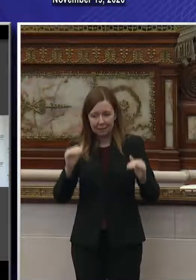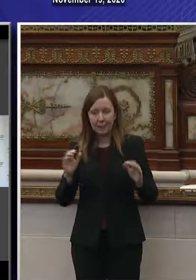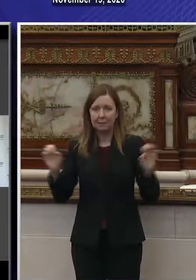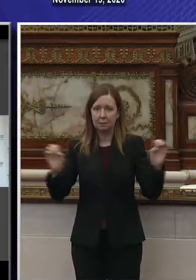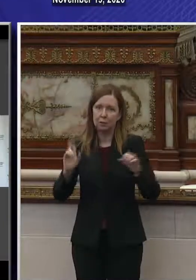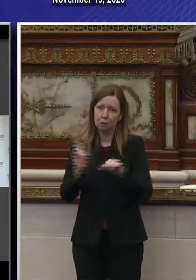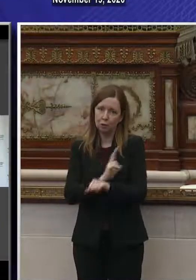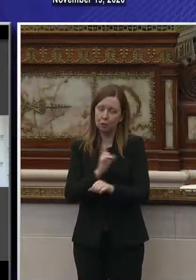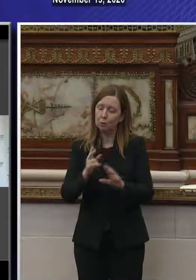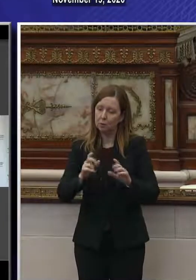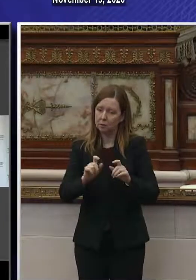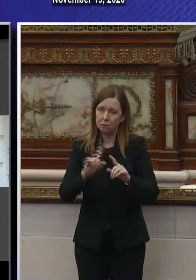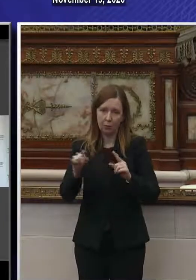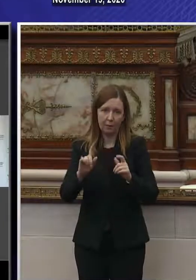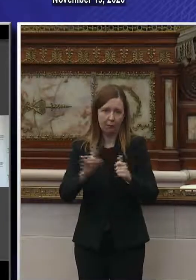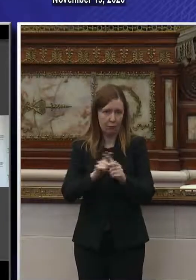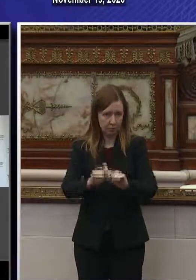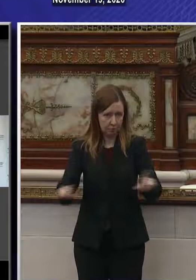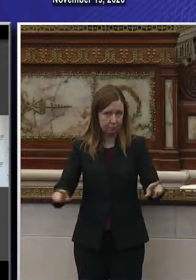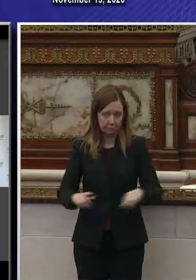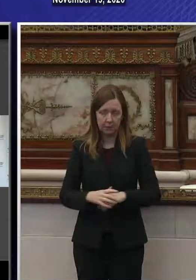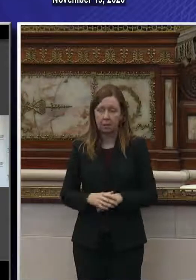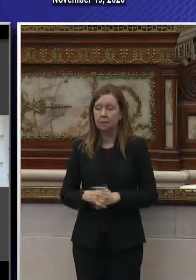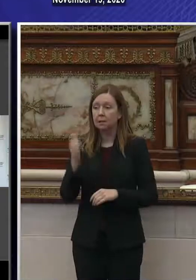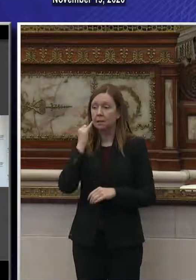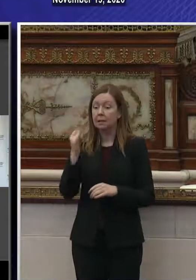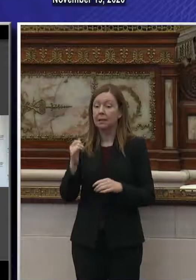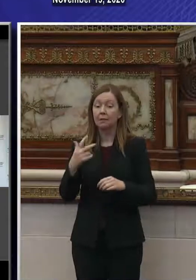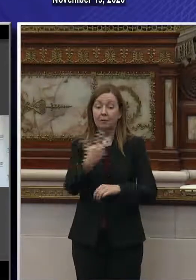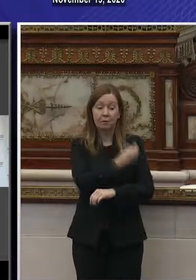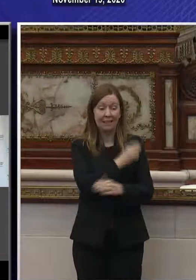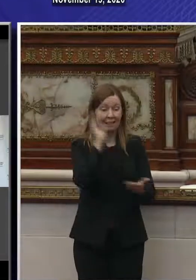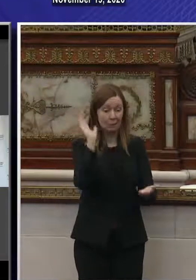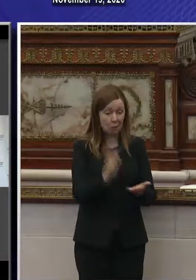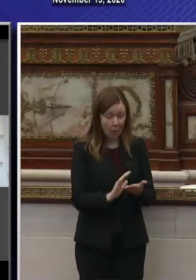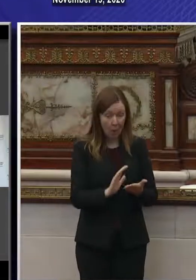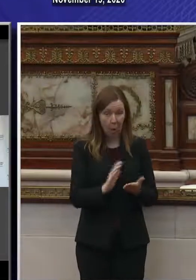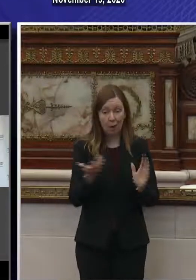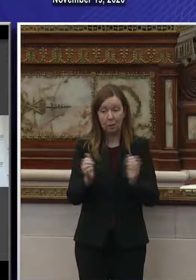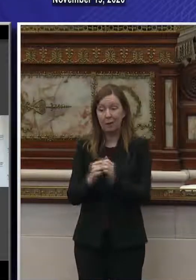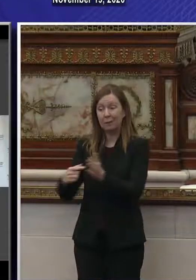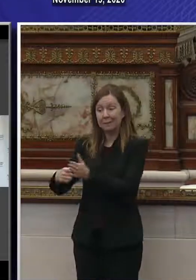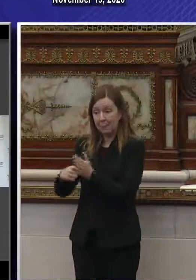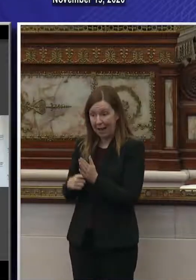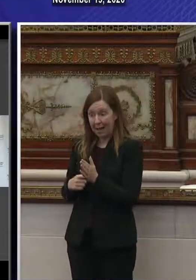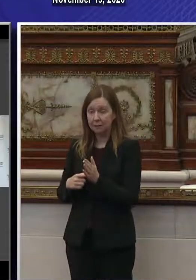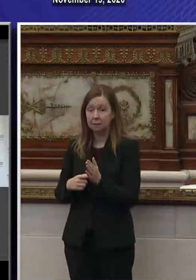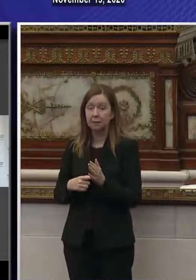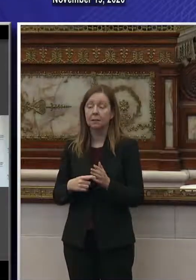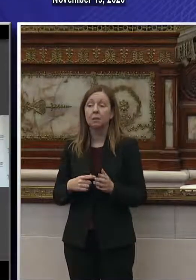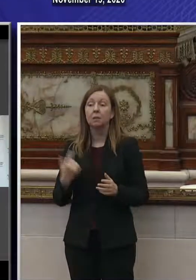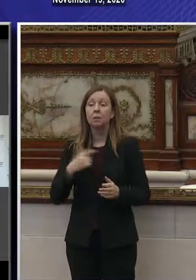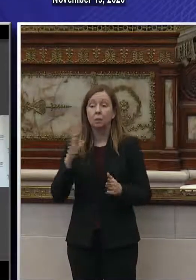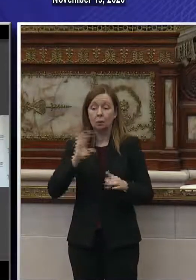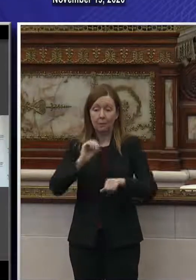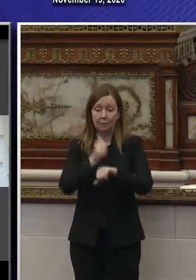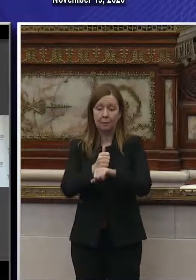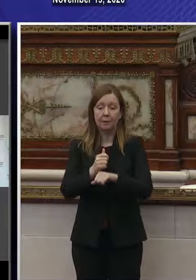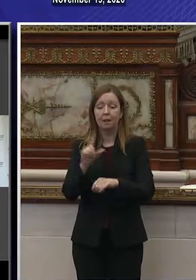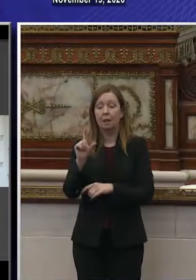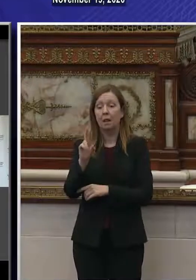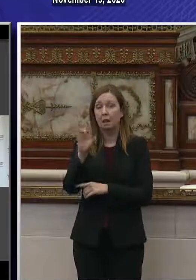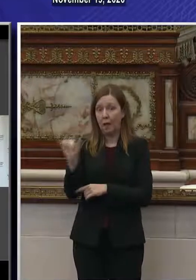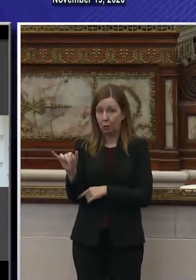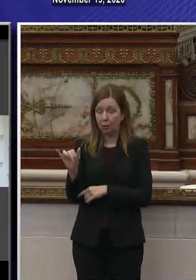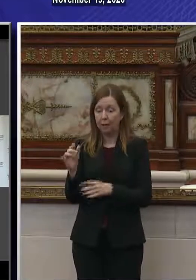emergency use status when first authorized. If the volume of vaccine is lower than the demand amongst eligible staff, we will implement a lottery